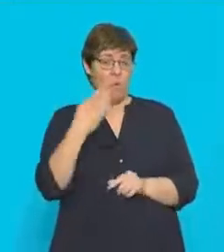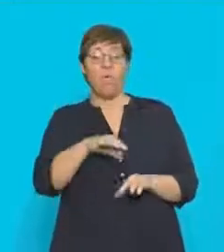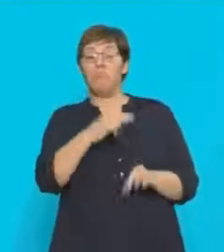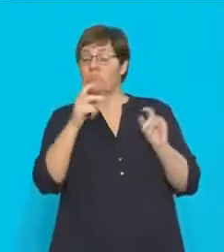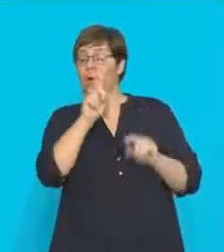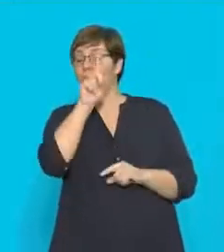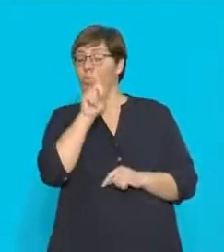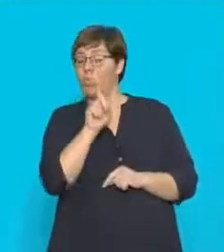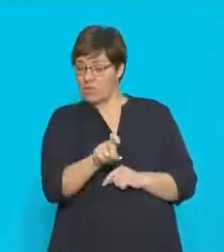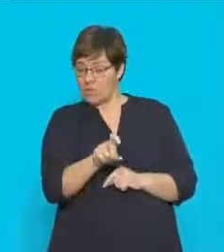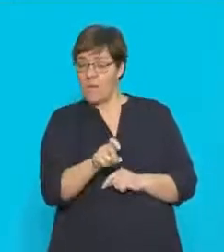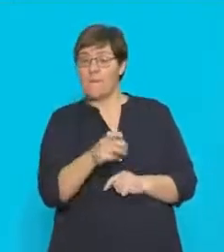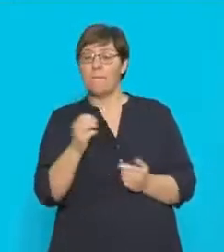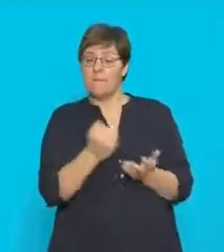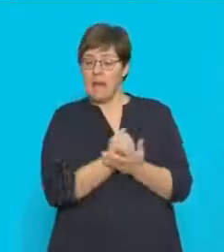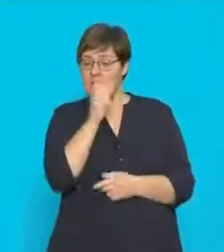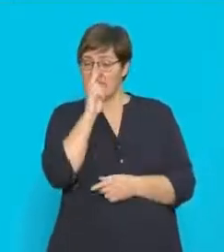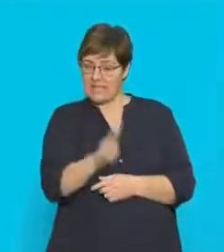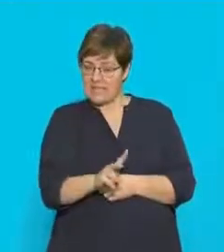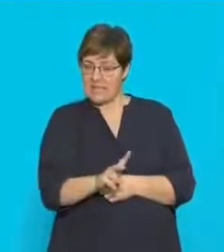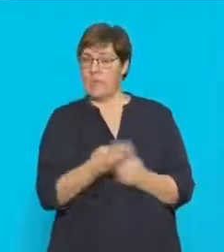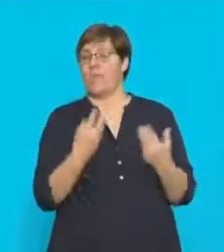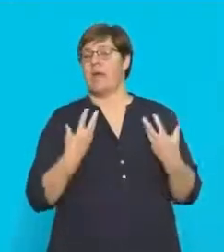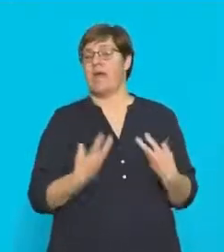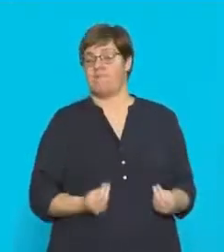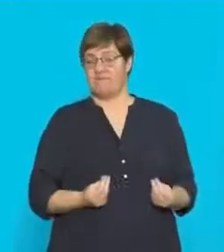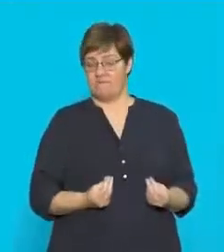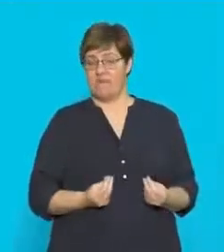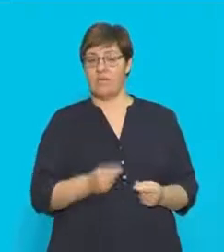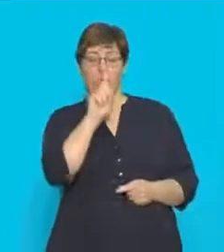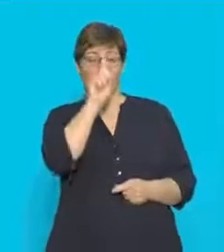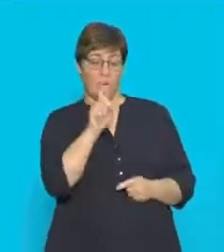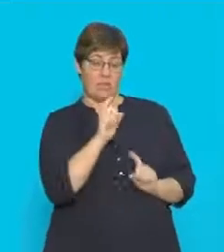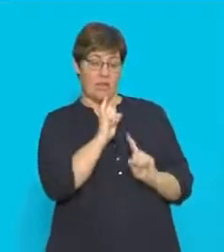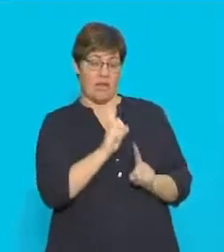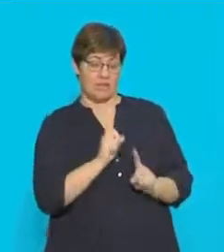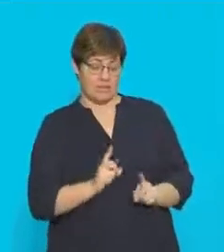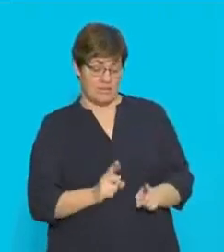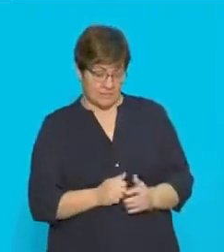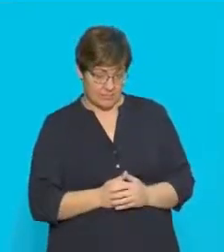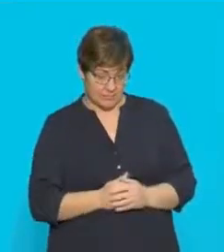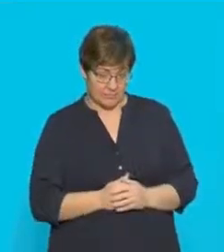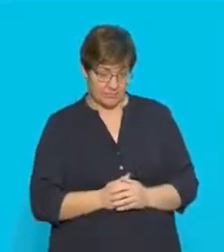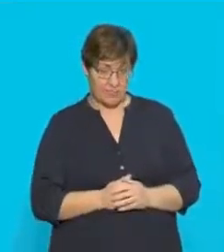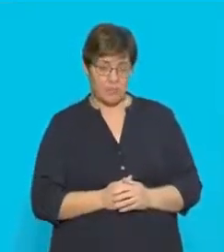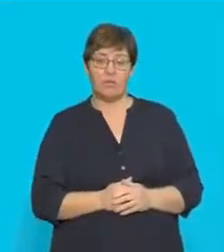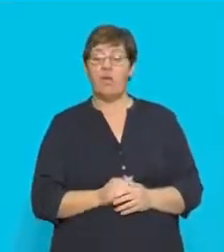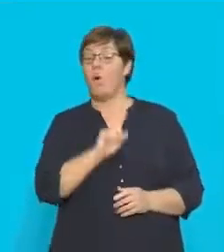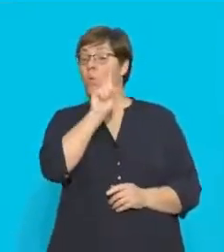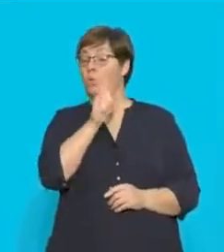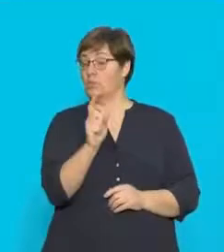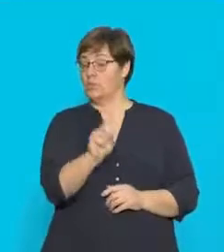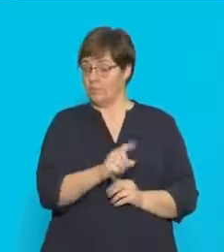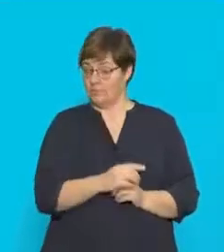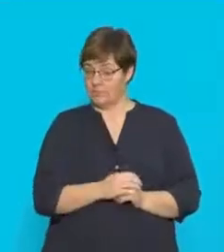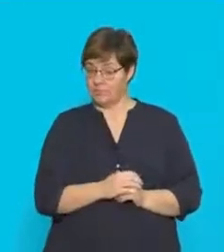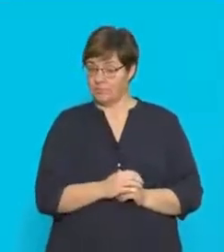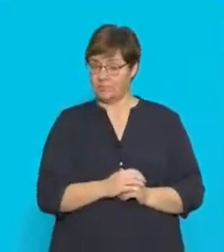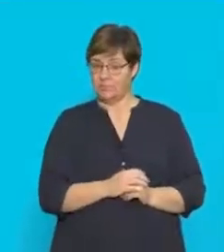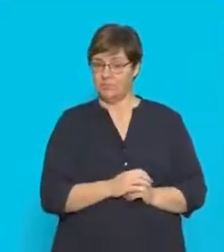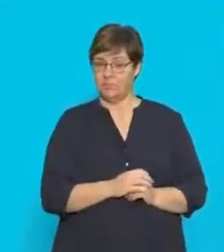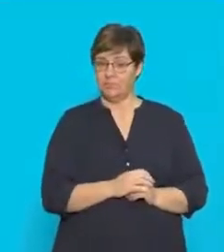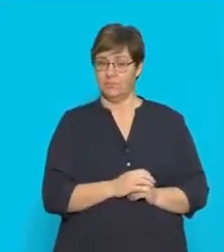we analyzing the question, we got to look at what we have and ask some questions. So let's begin with our questions.